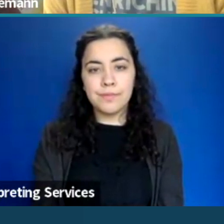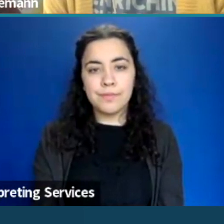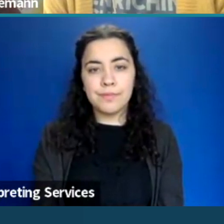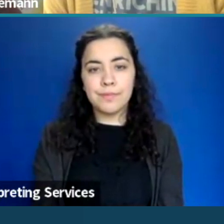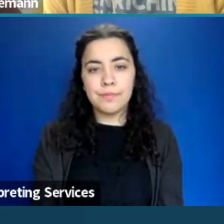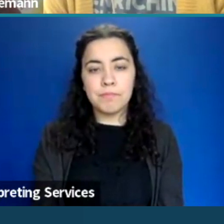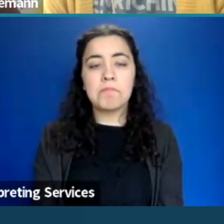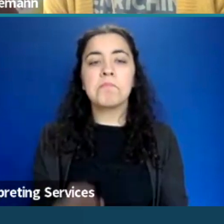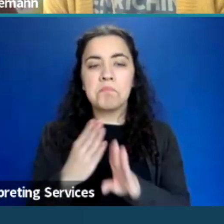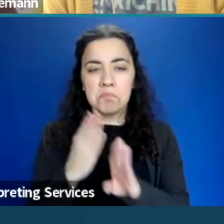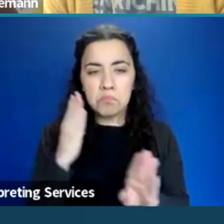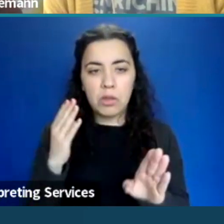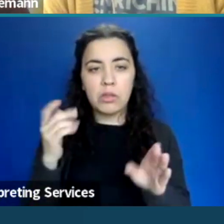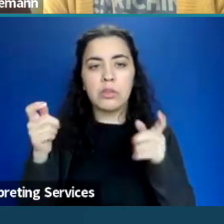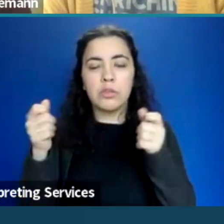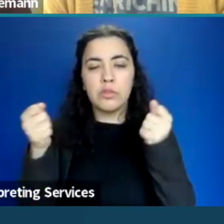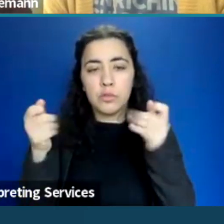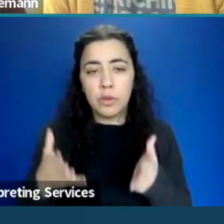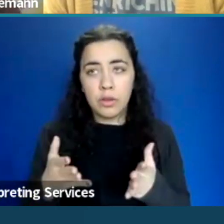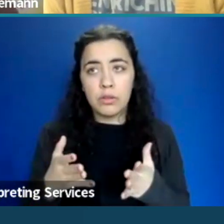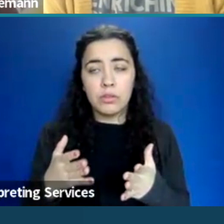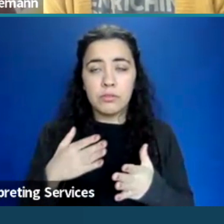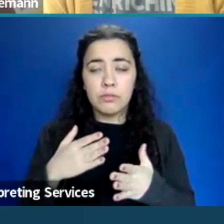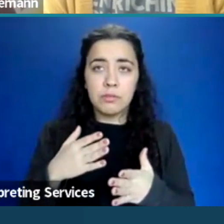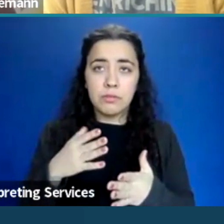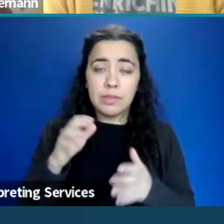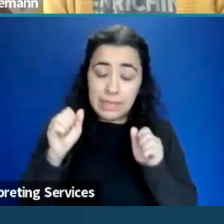Bus drivers could speak. Uh,